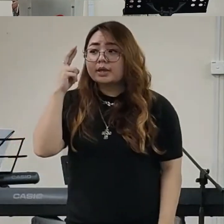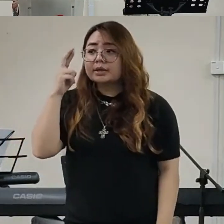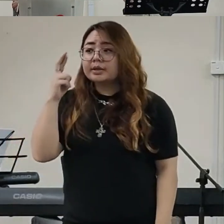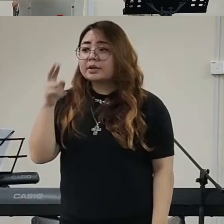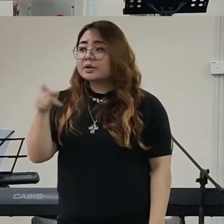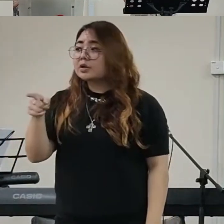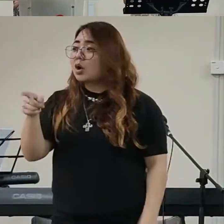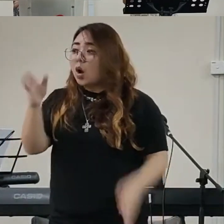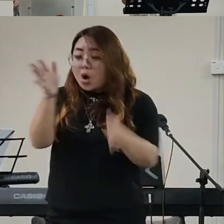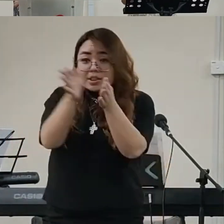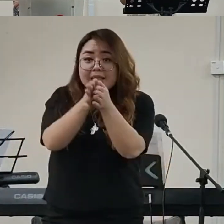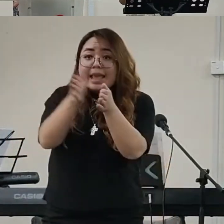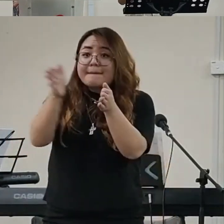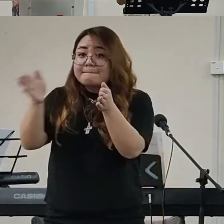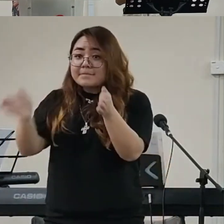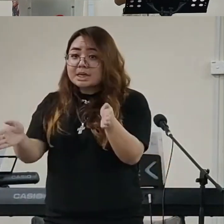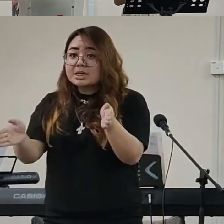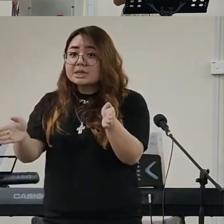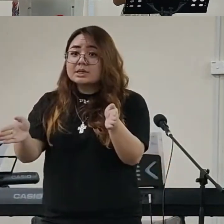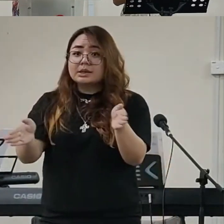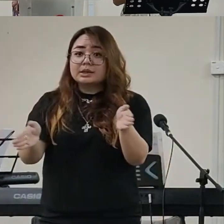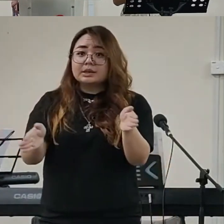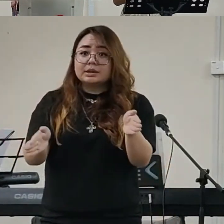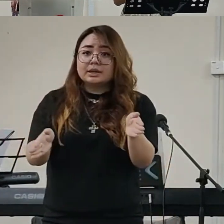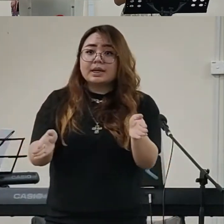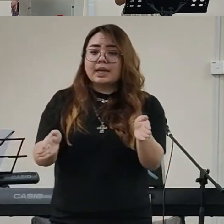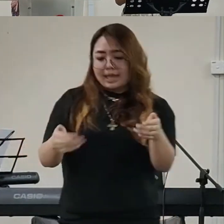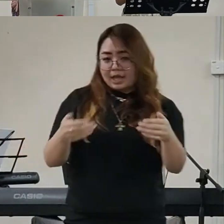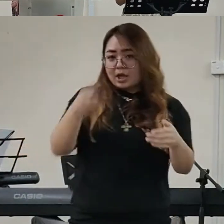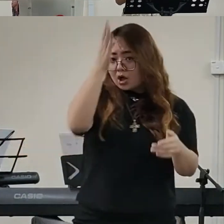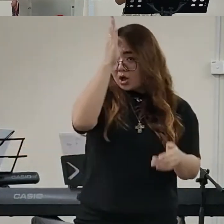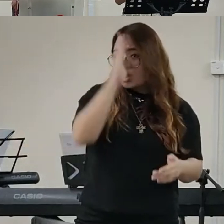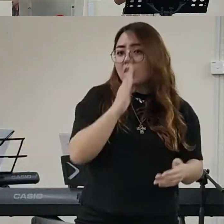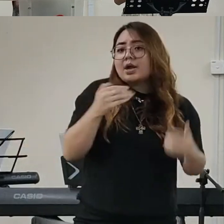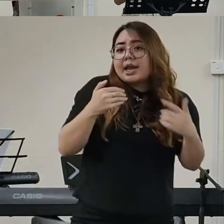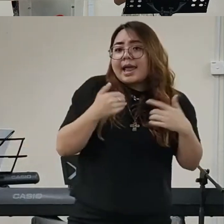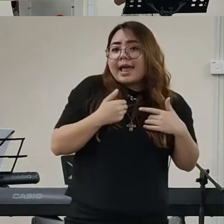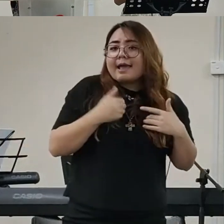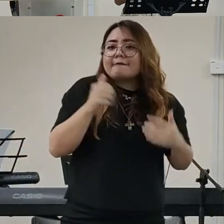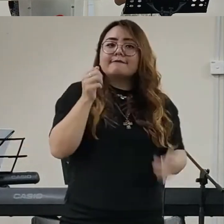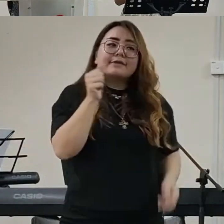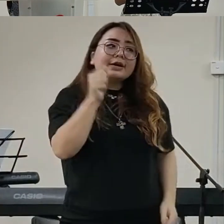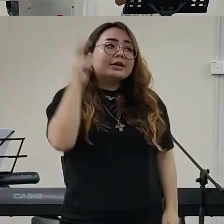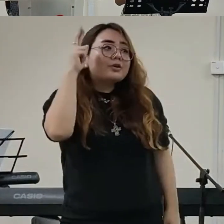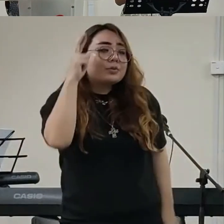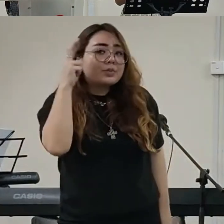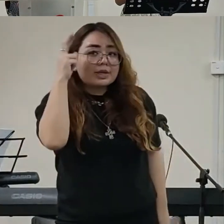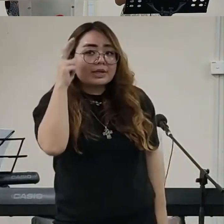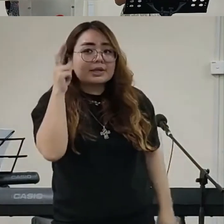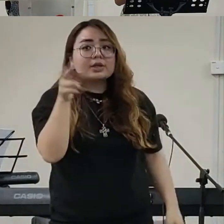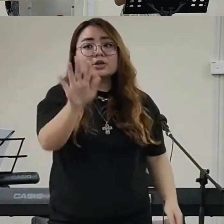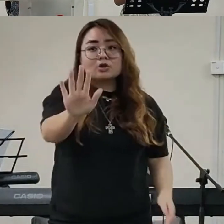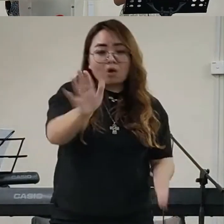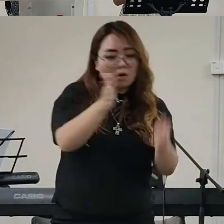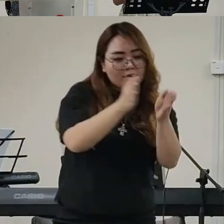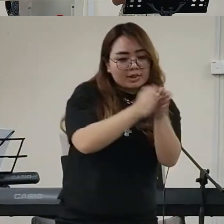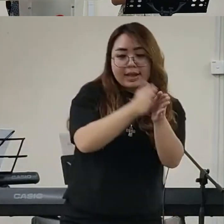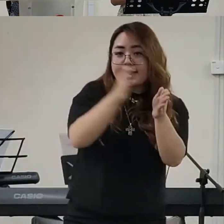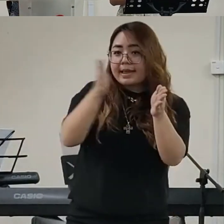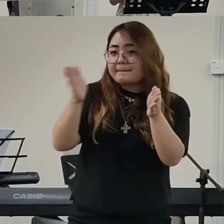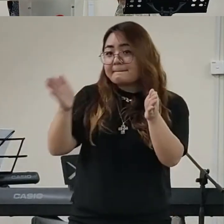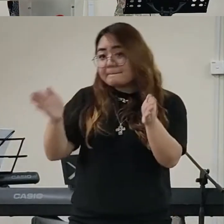Spirit saying, your neighbor is your neighbor for a reason. Somebody just needs to hear this. God is speaking to